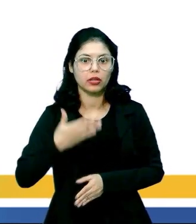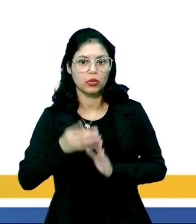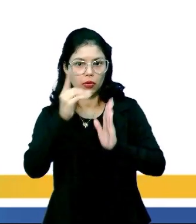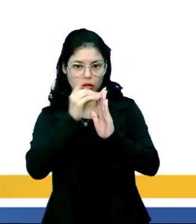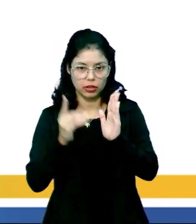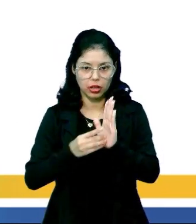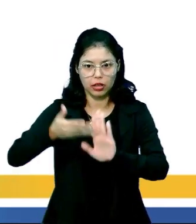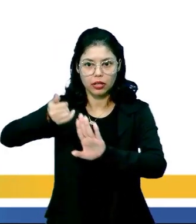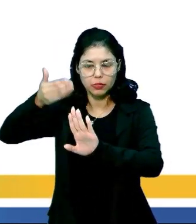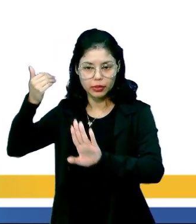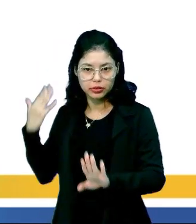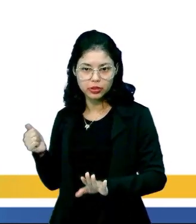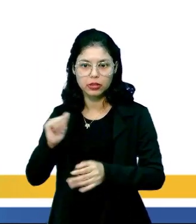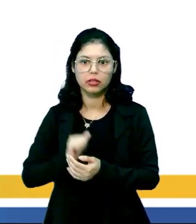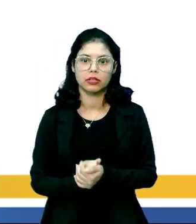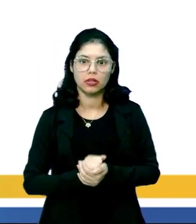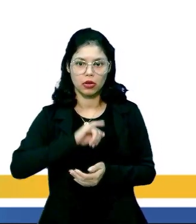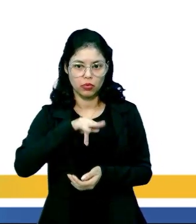decad